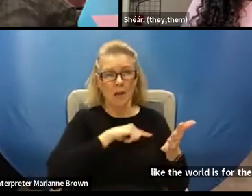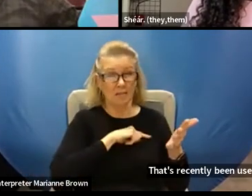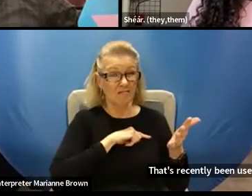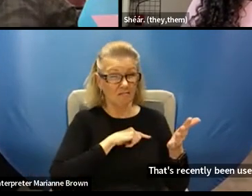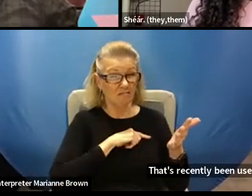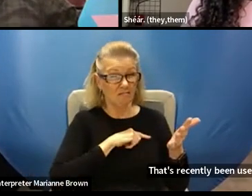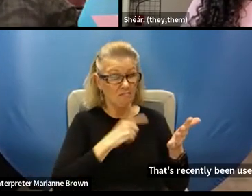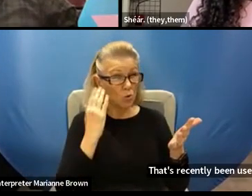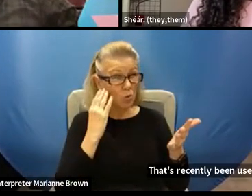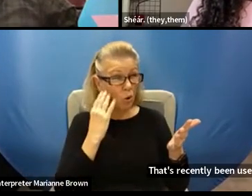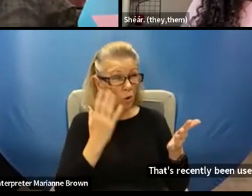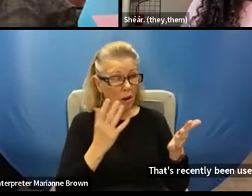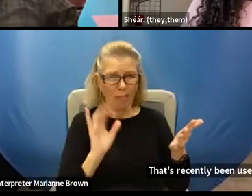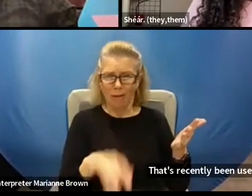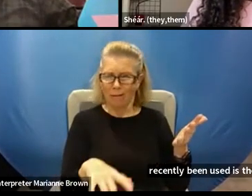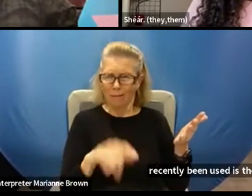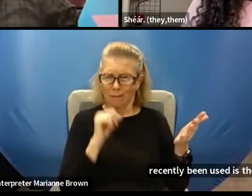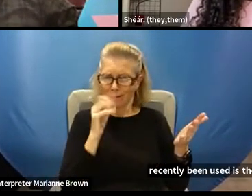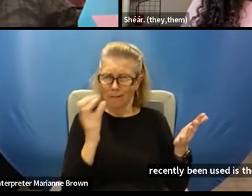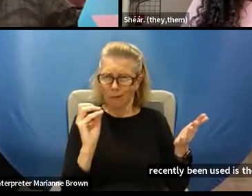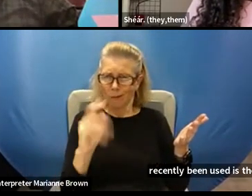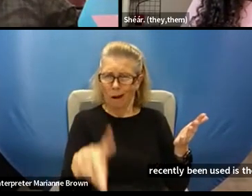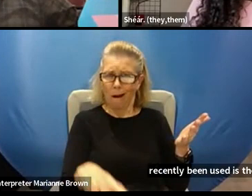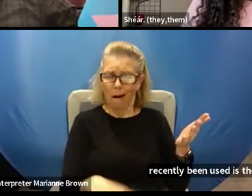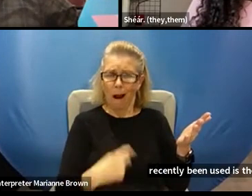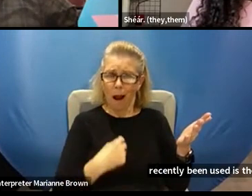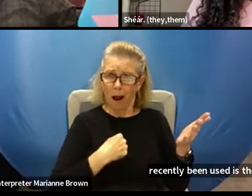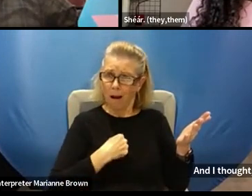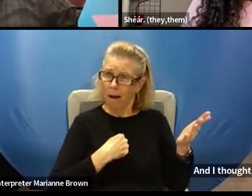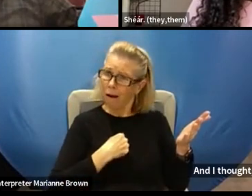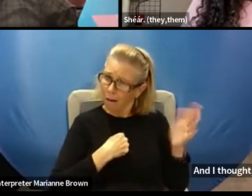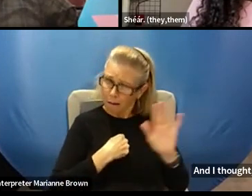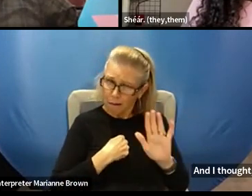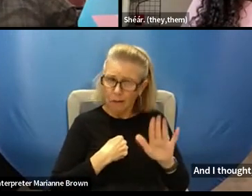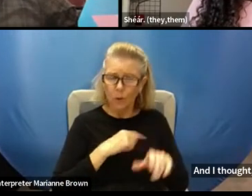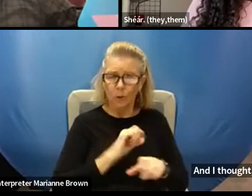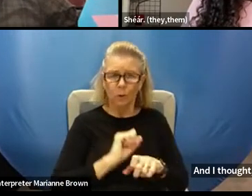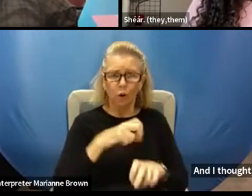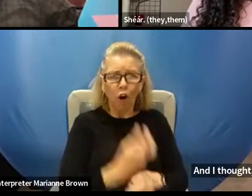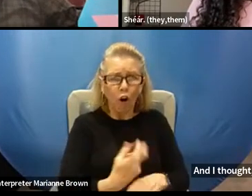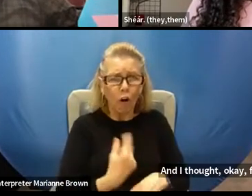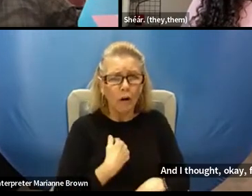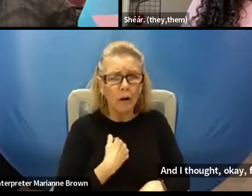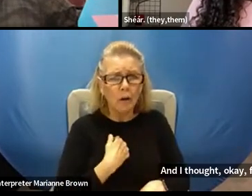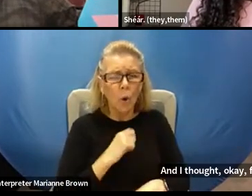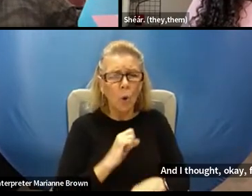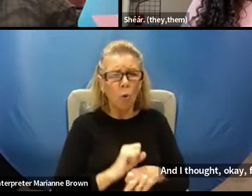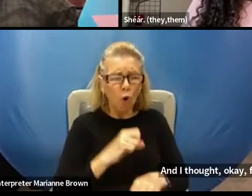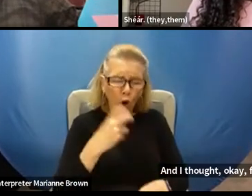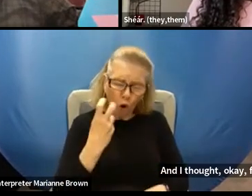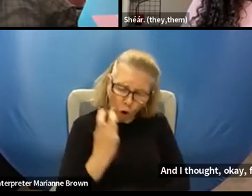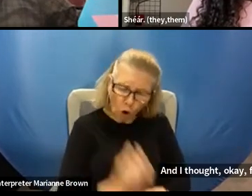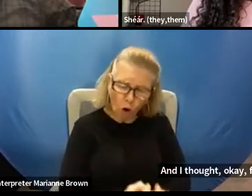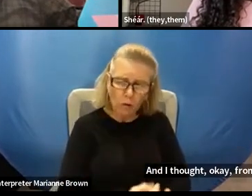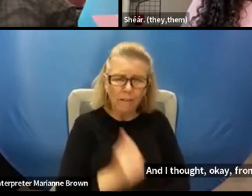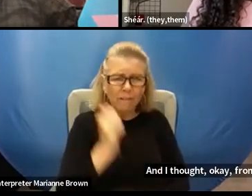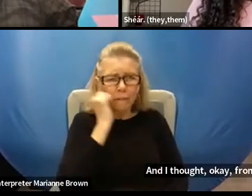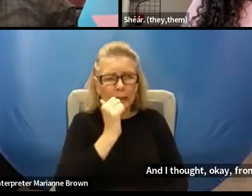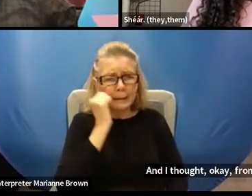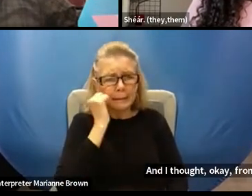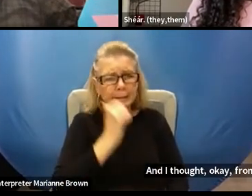okay. For myself, I work hard. I work hard every day of my